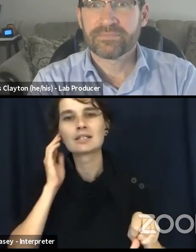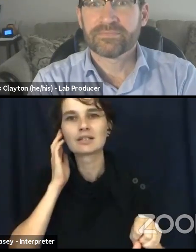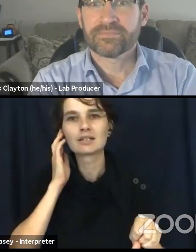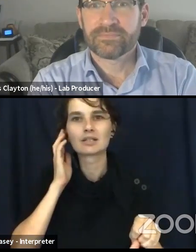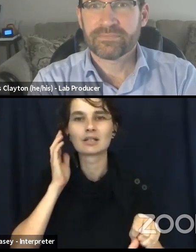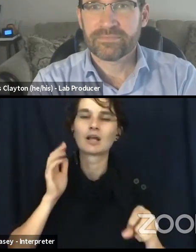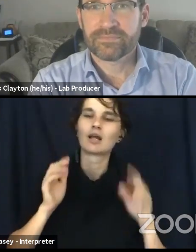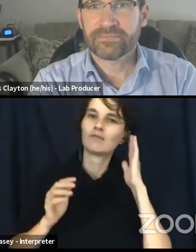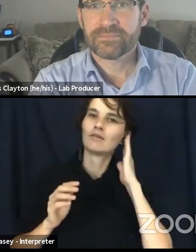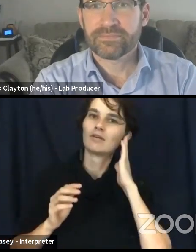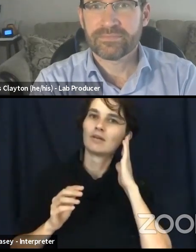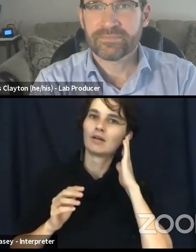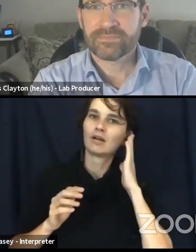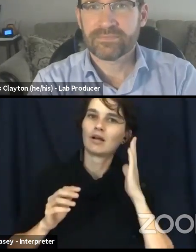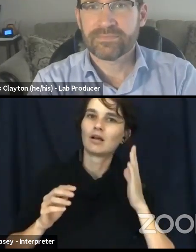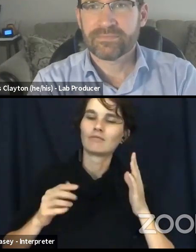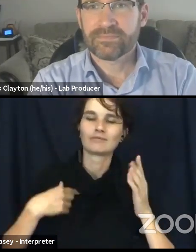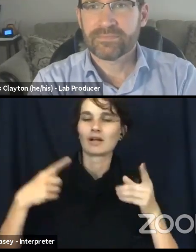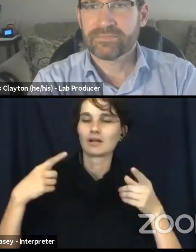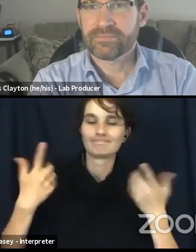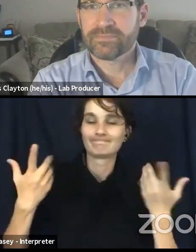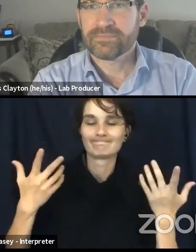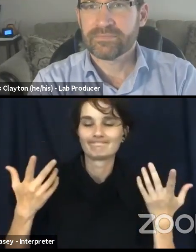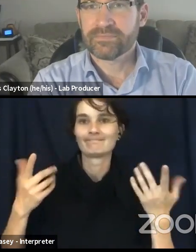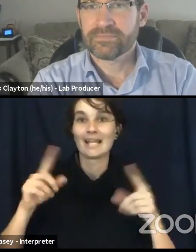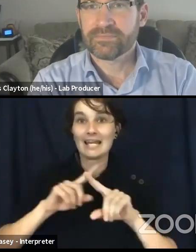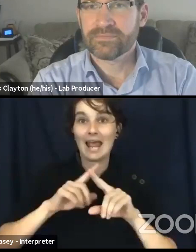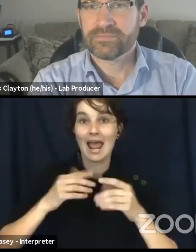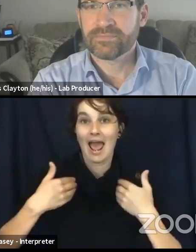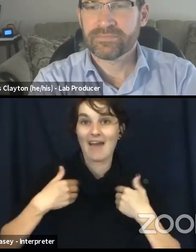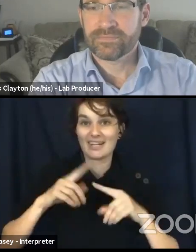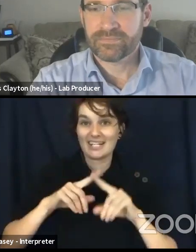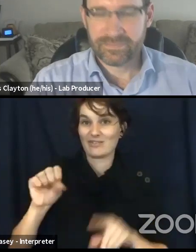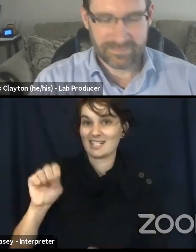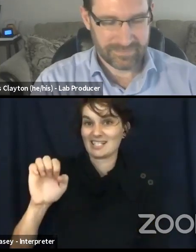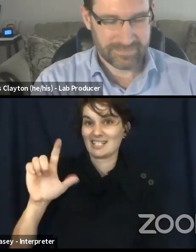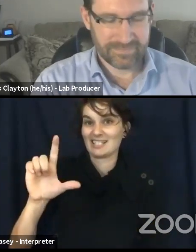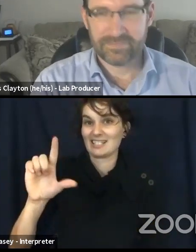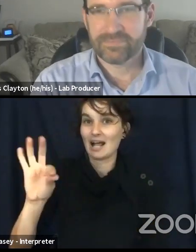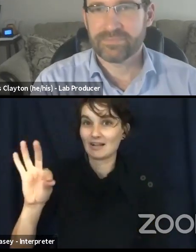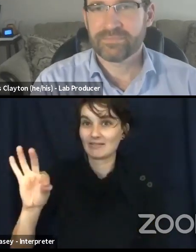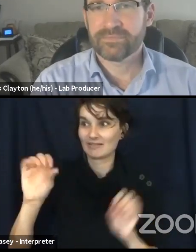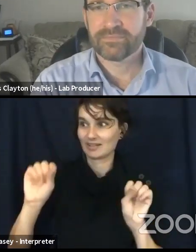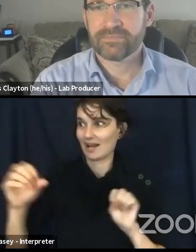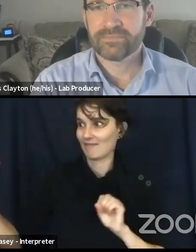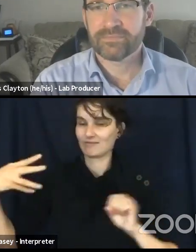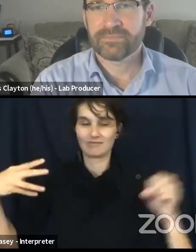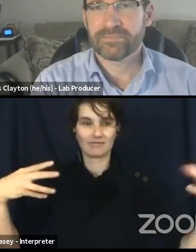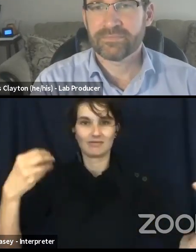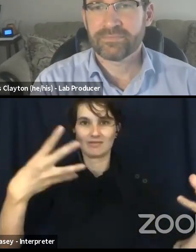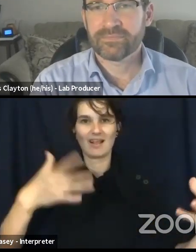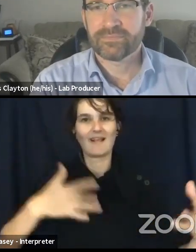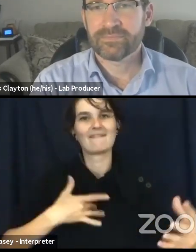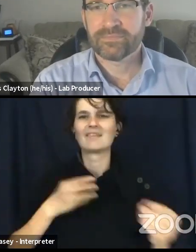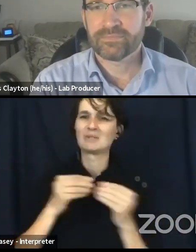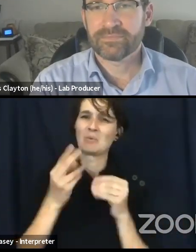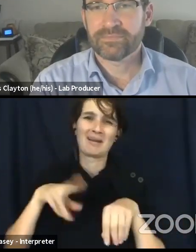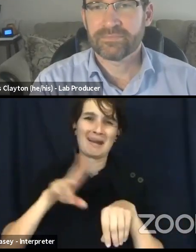of contradictions, collage narratives, this feels very actually like much more